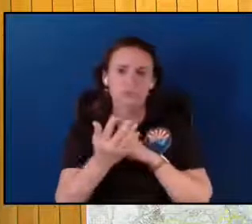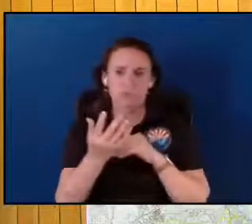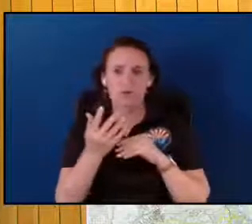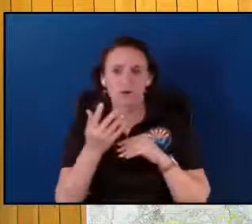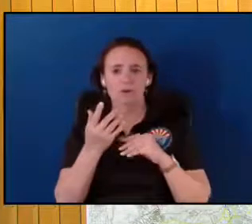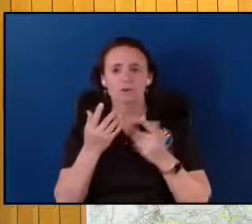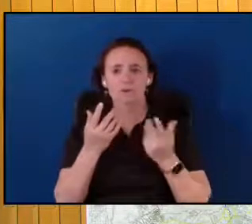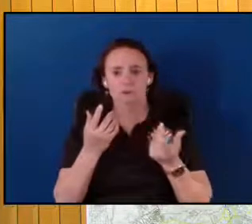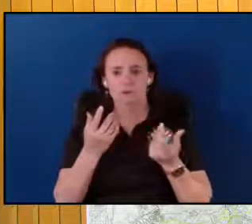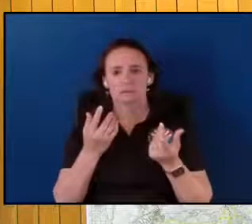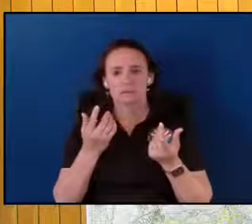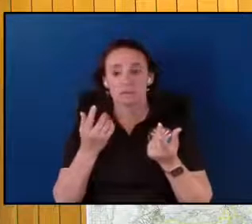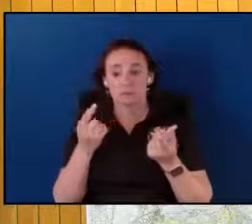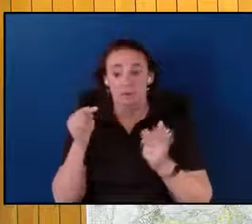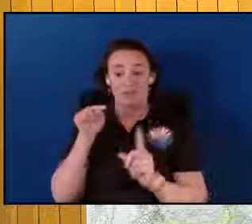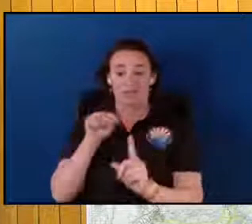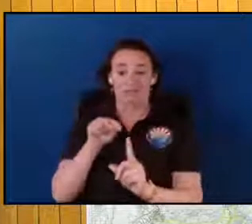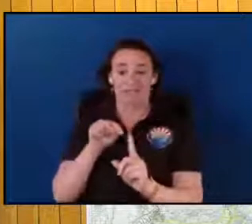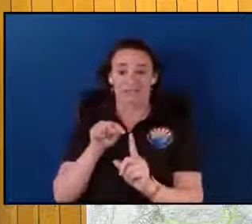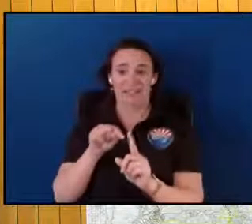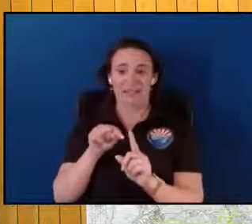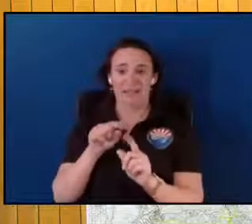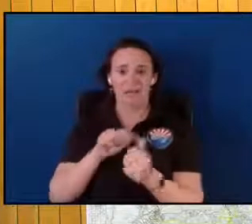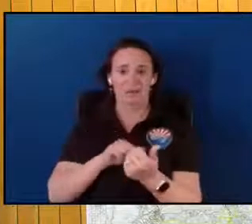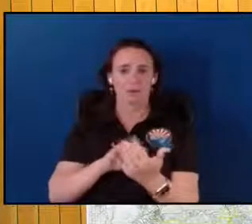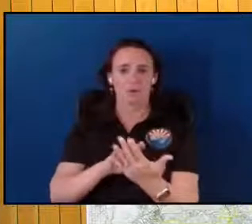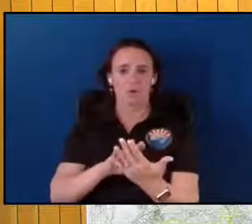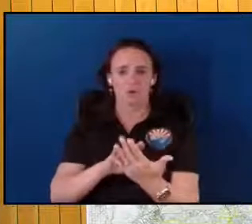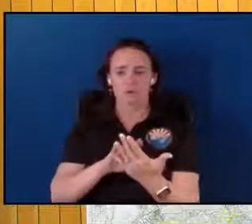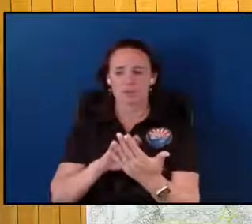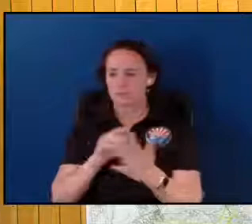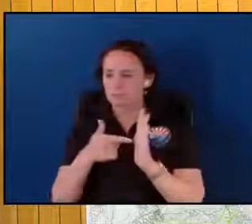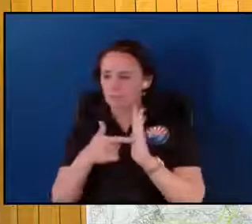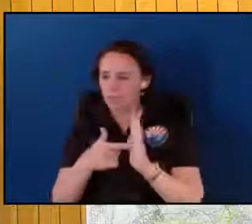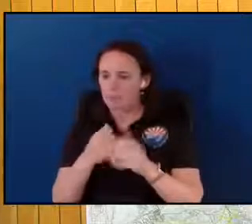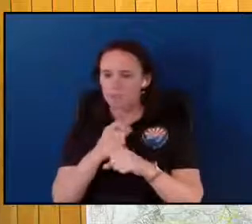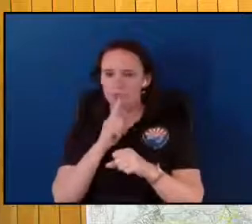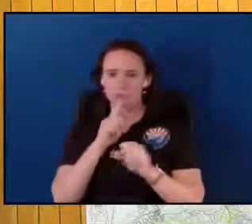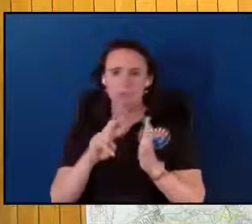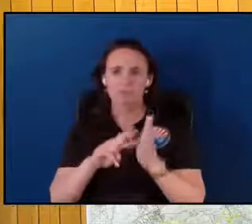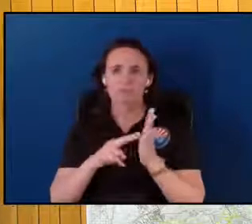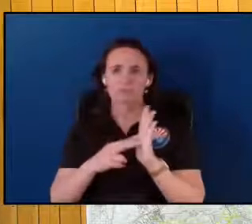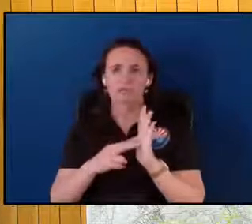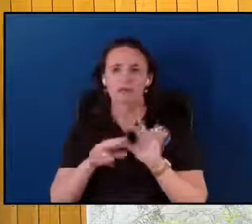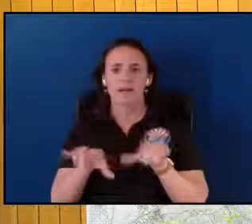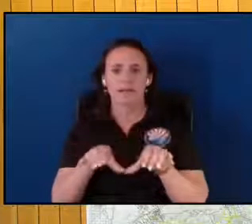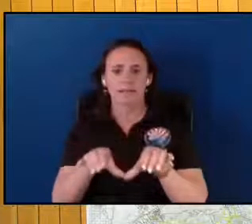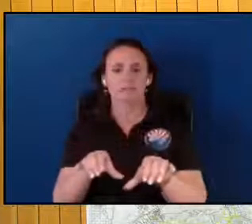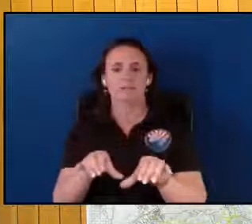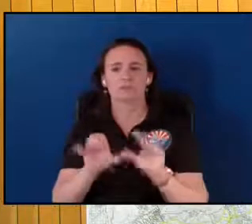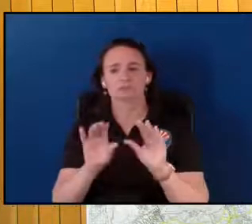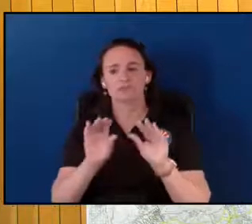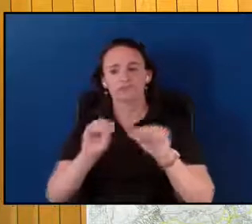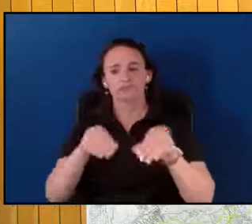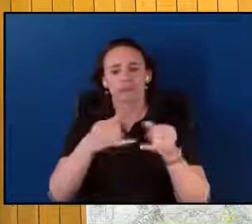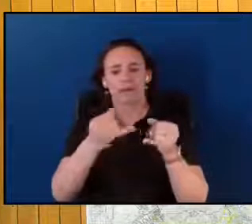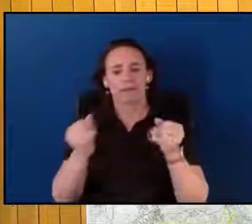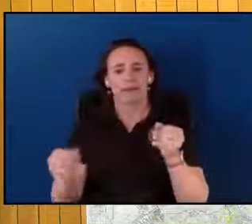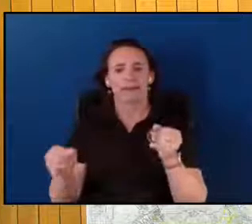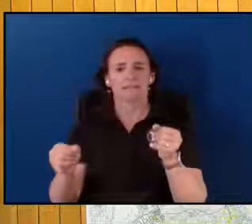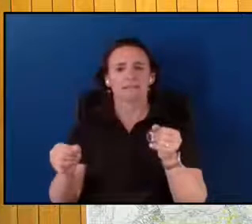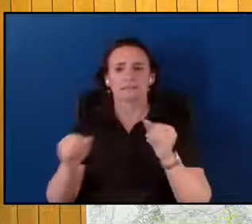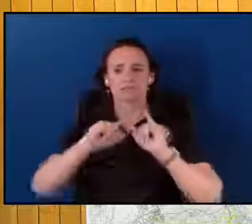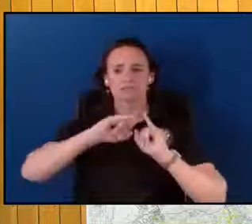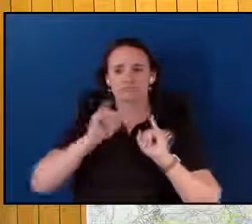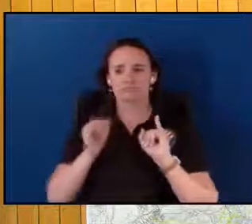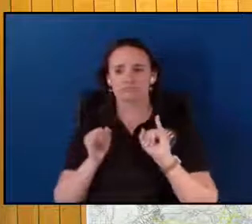to the approach that we take of making sure that we're being deliberate about our actions and that we're putting those lines in a location where not only can they be